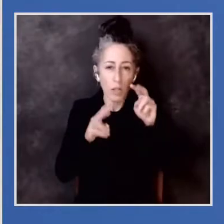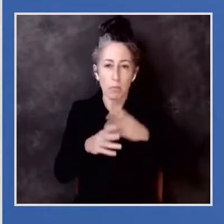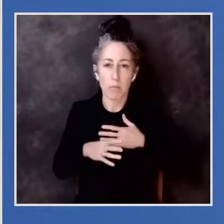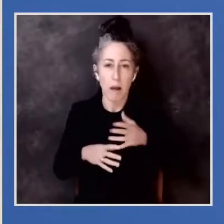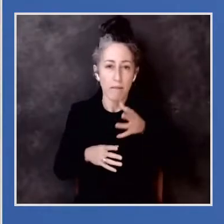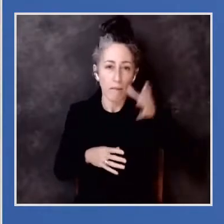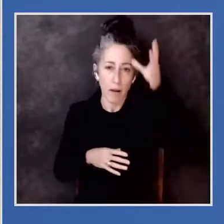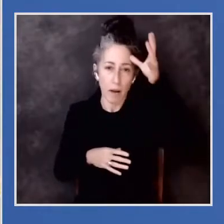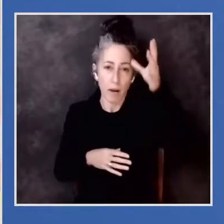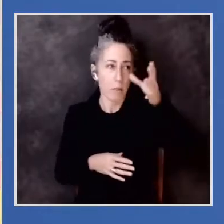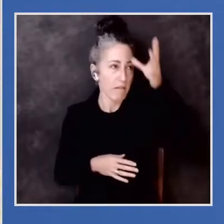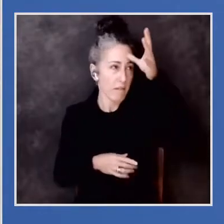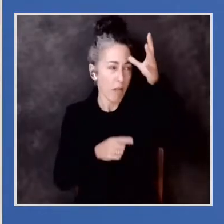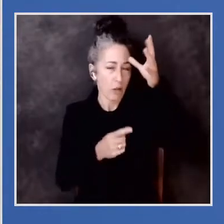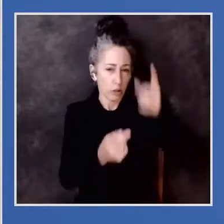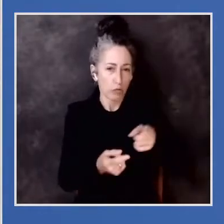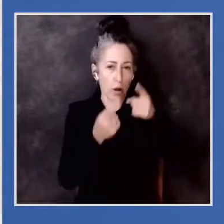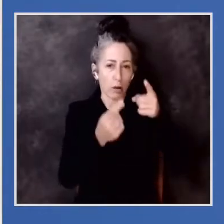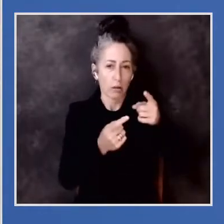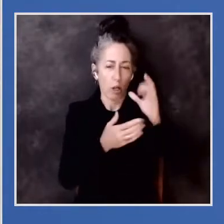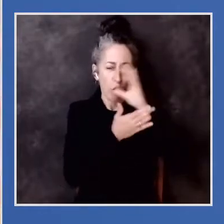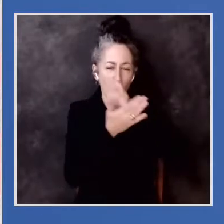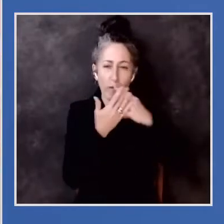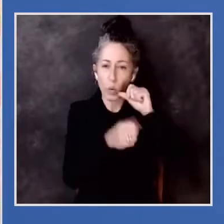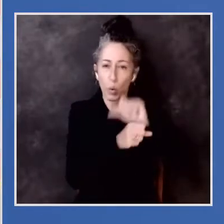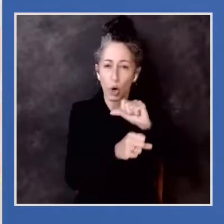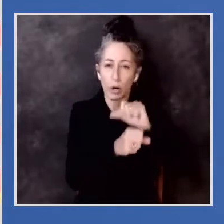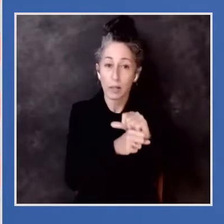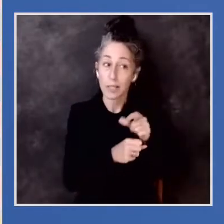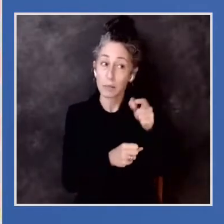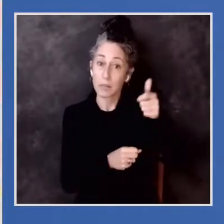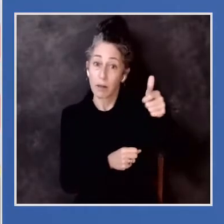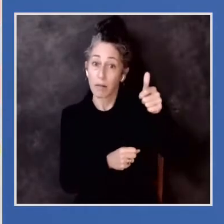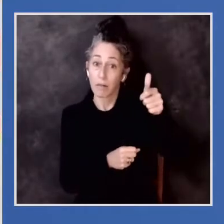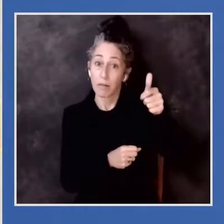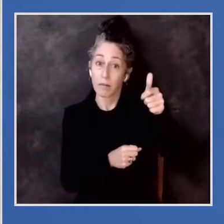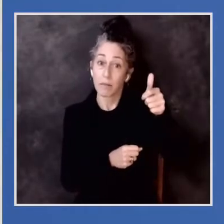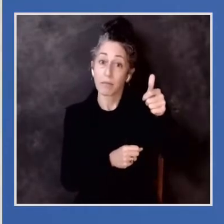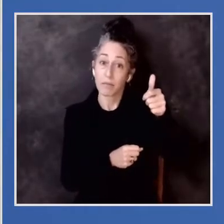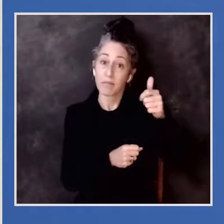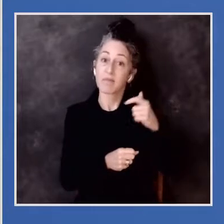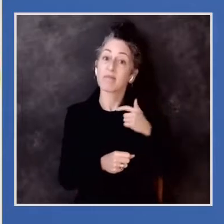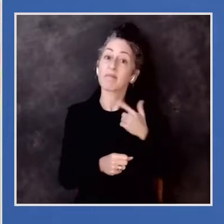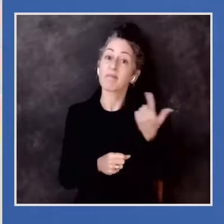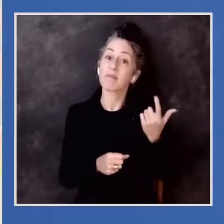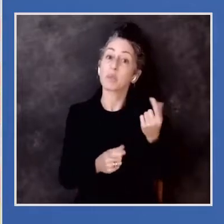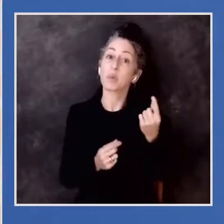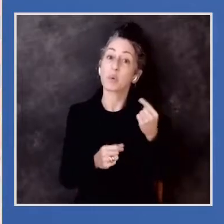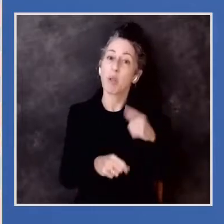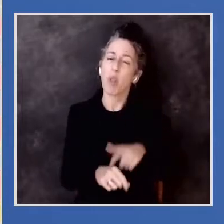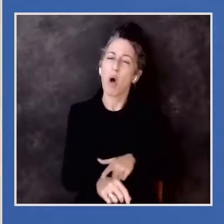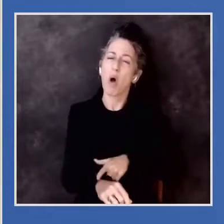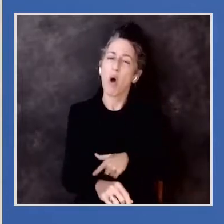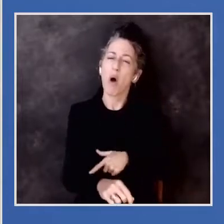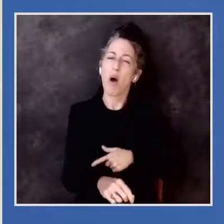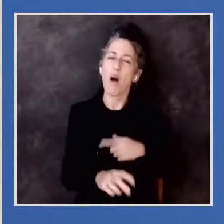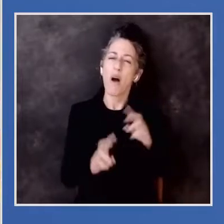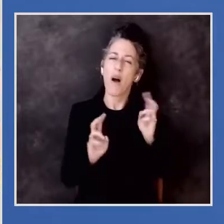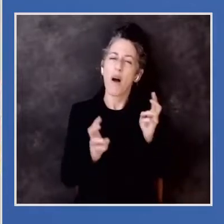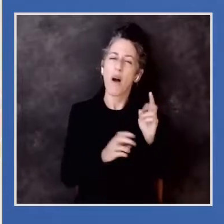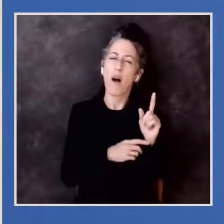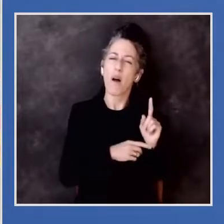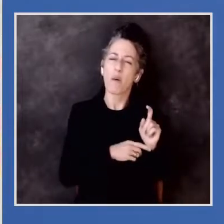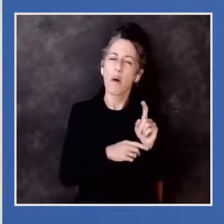work. He made what I call the longest walk any parent can make, up a short flight of